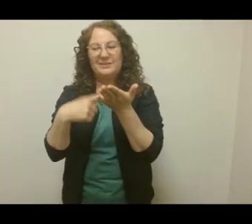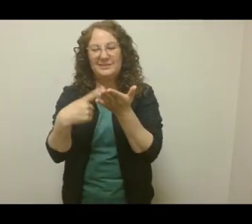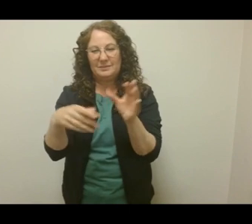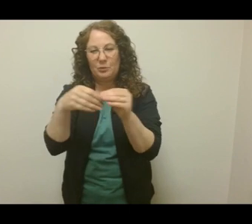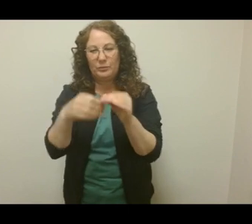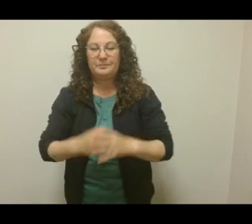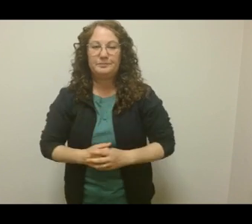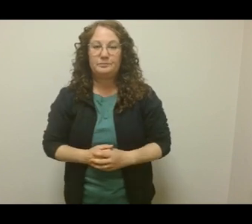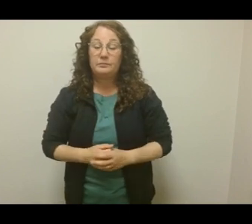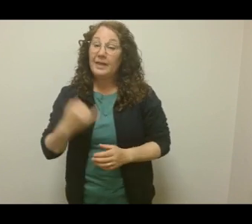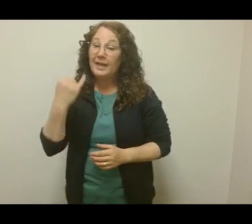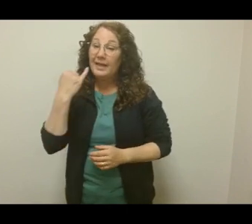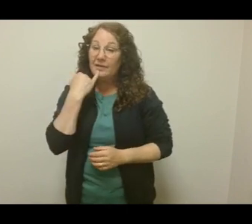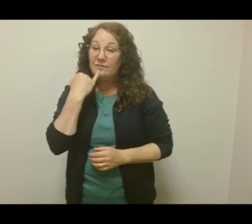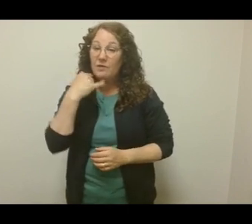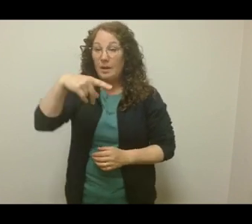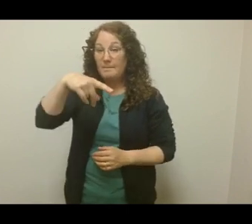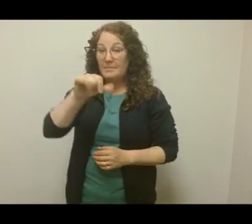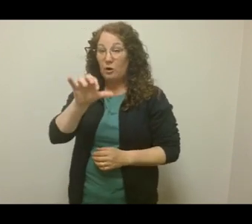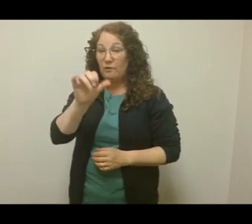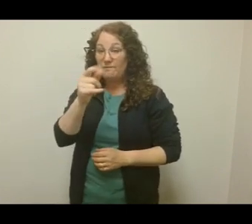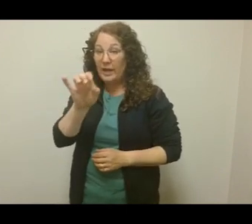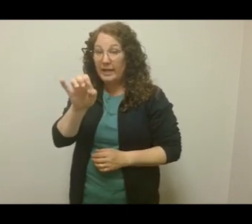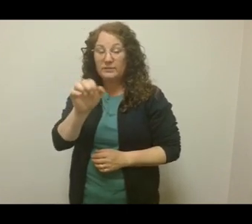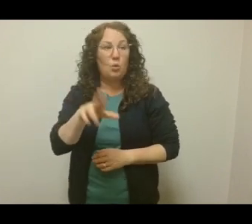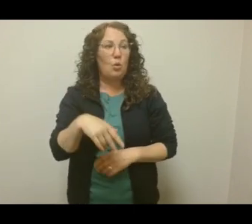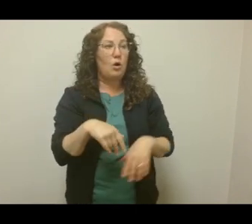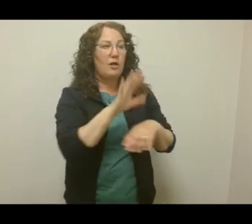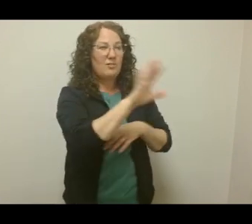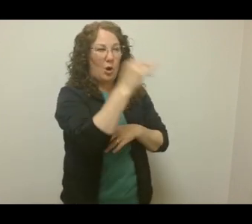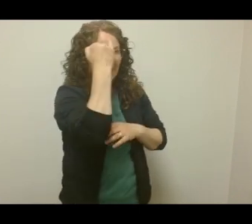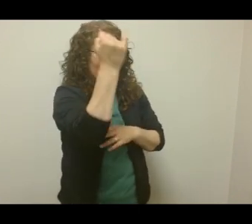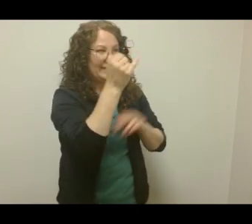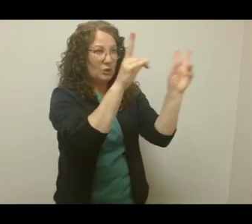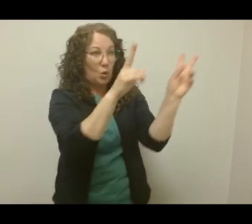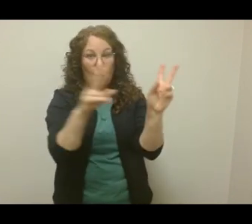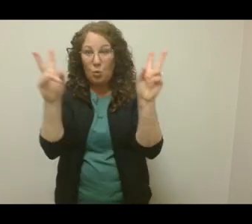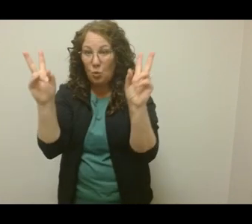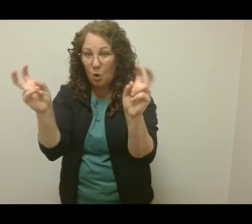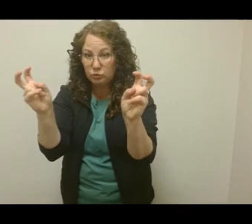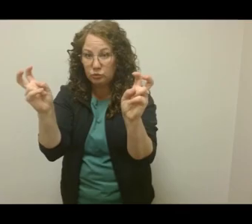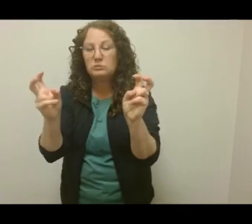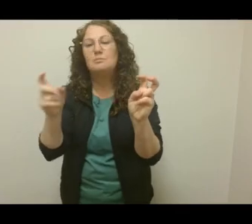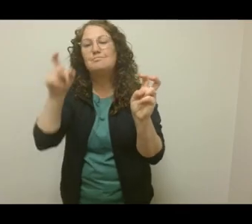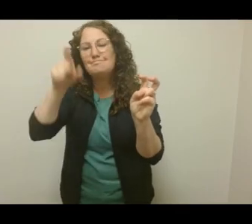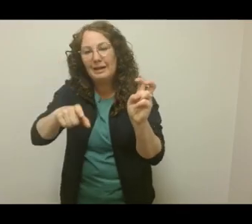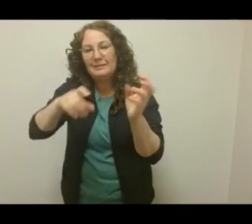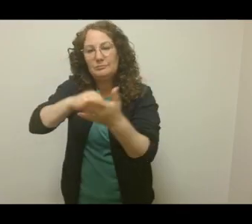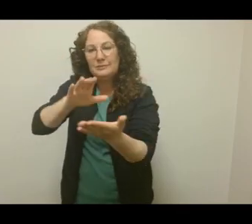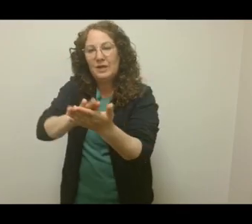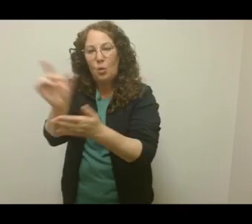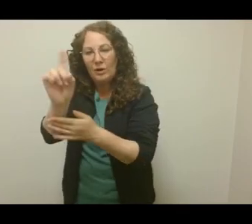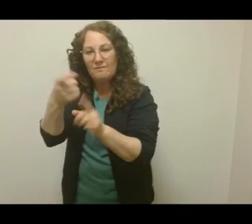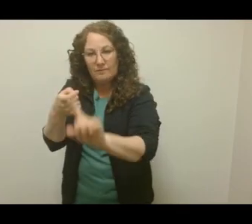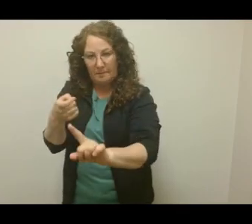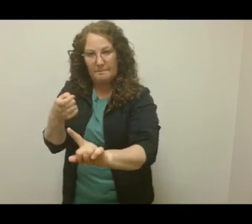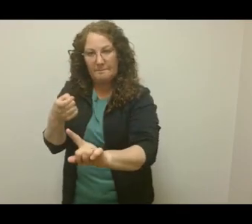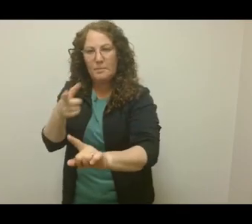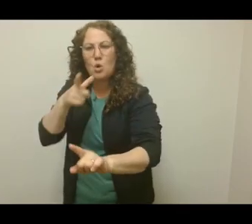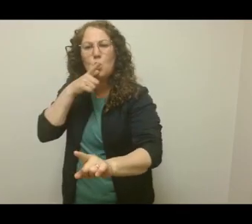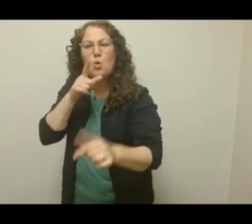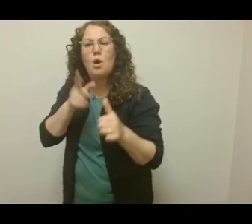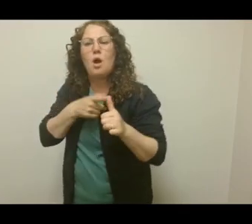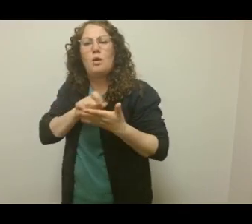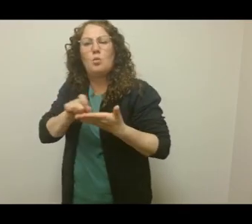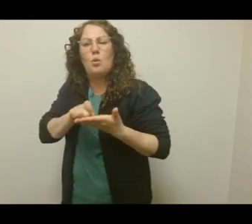Whenever you paraphrase or quote someone else's words or ideas, you must give credit to the original author. All right, so for